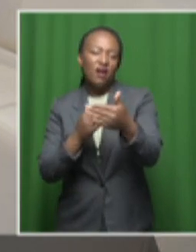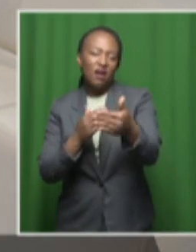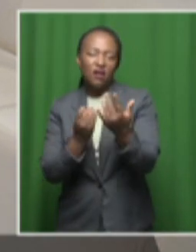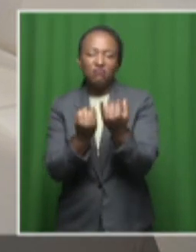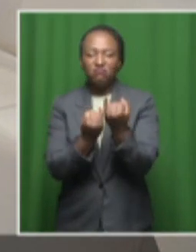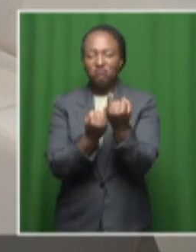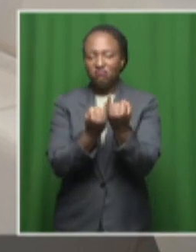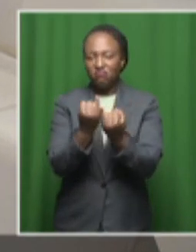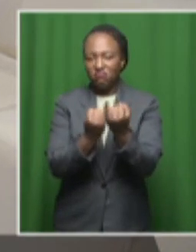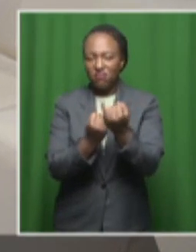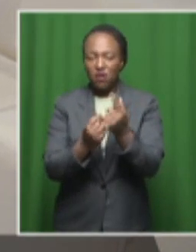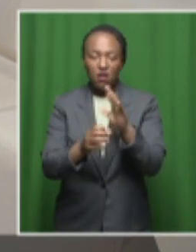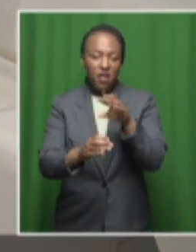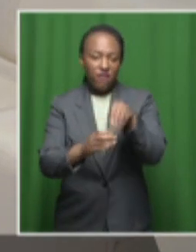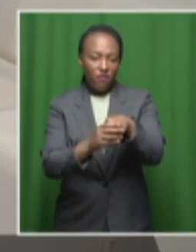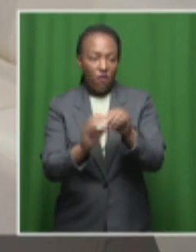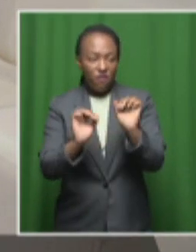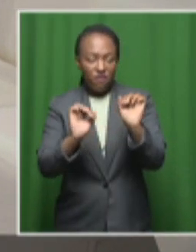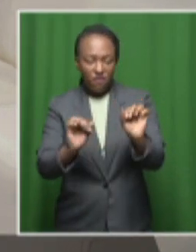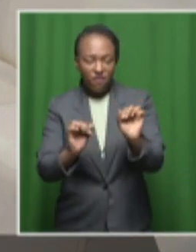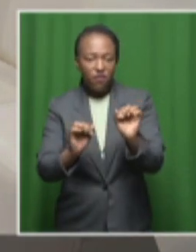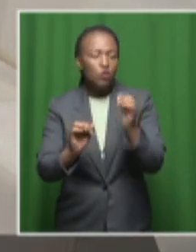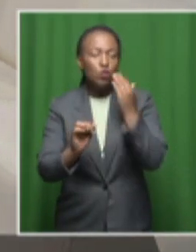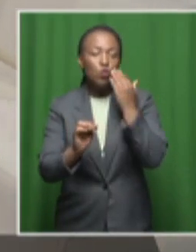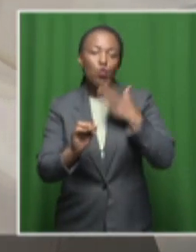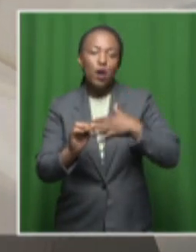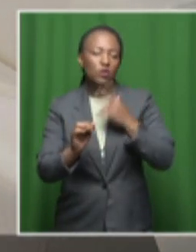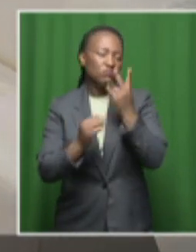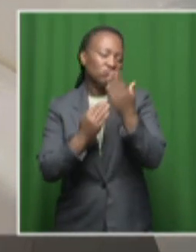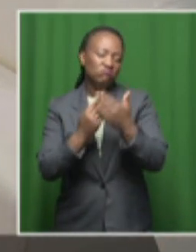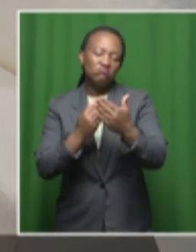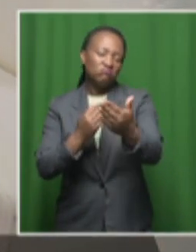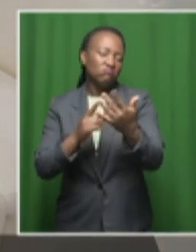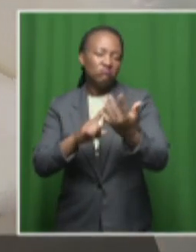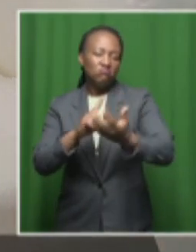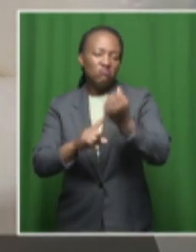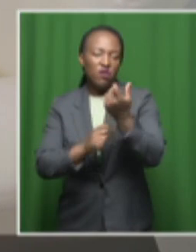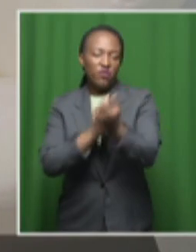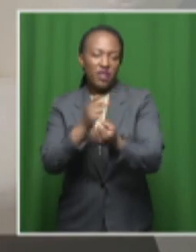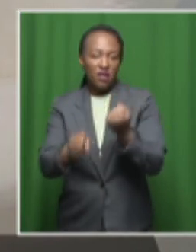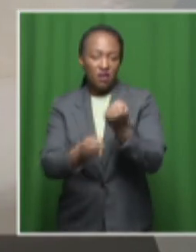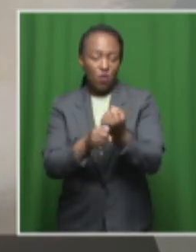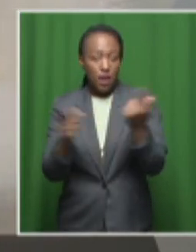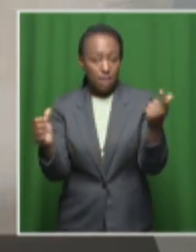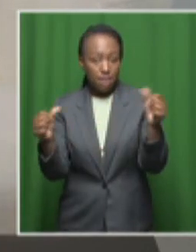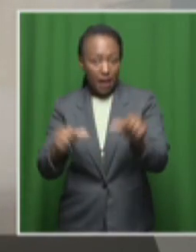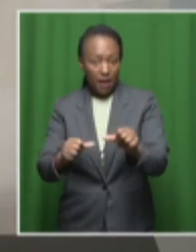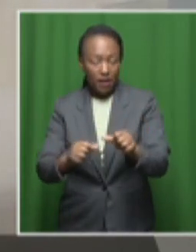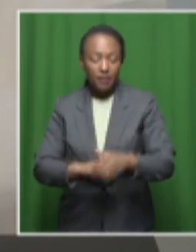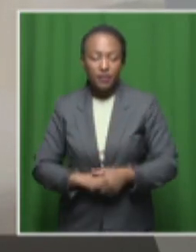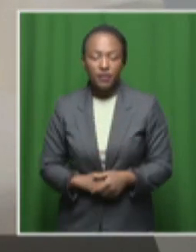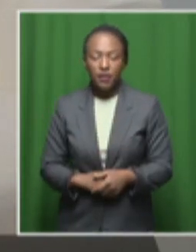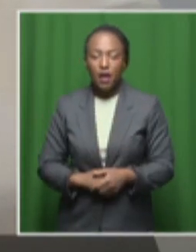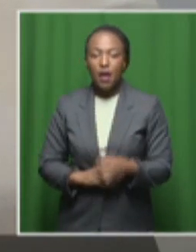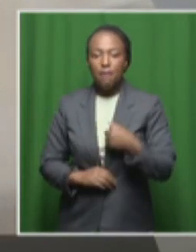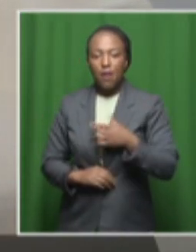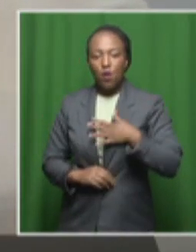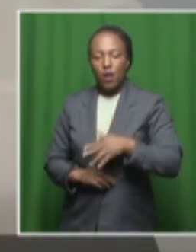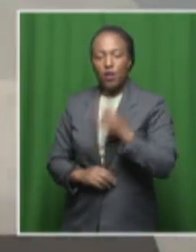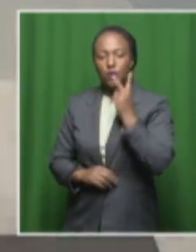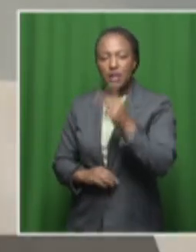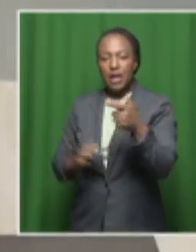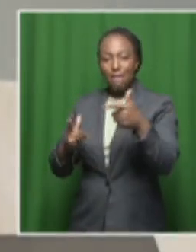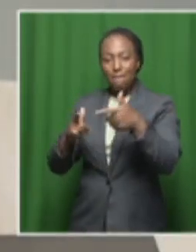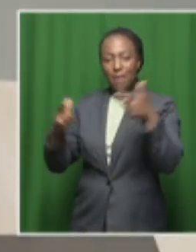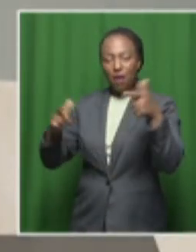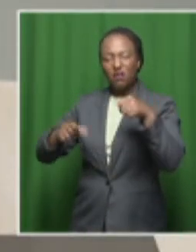competition and your involvement in it, where do you want to see that go in the next couple of years, if you do come back? Sure, I want to see it as one of the biggest